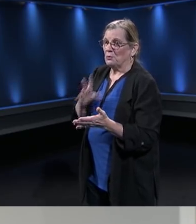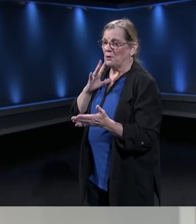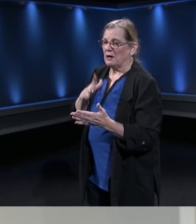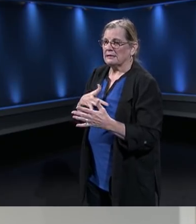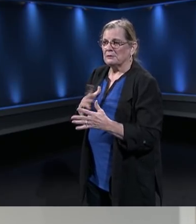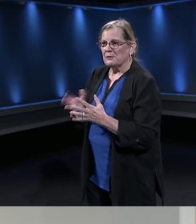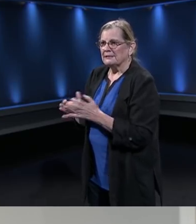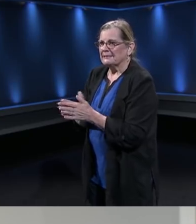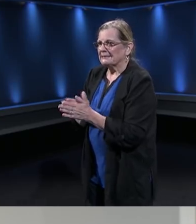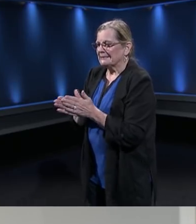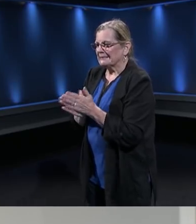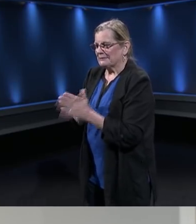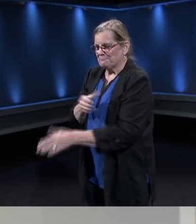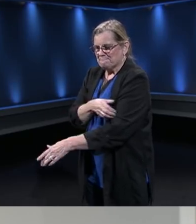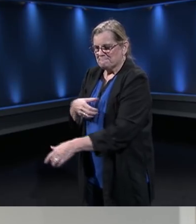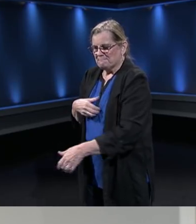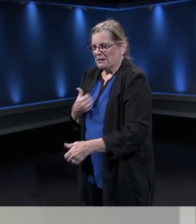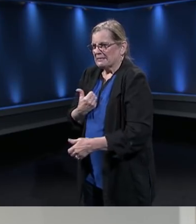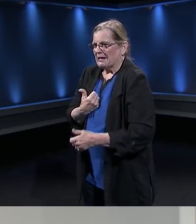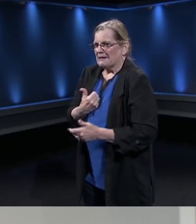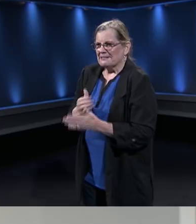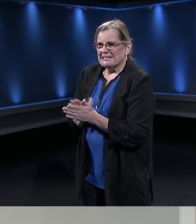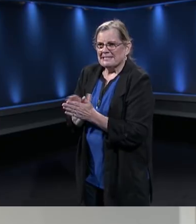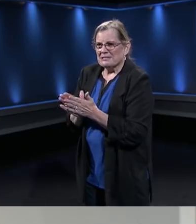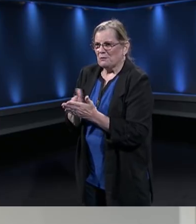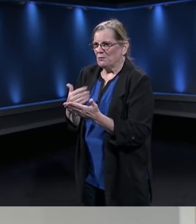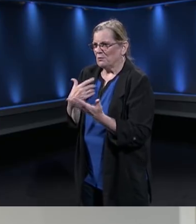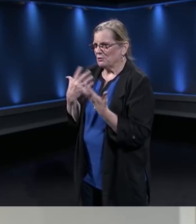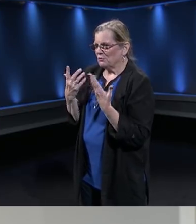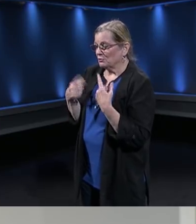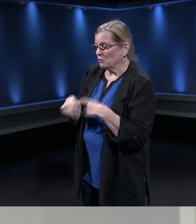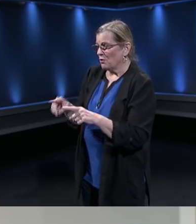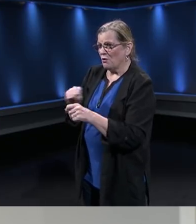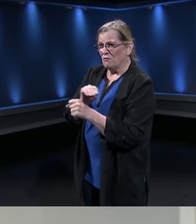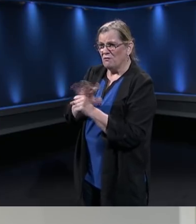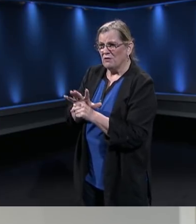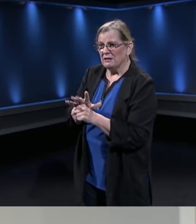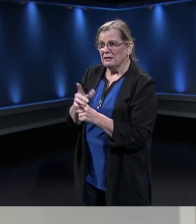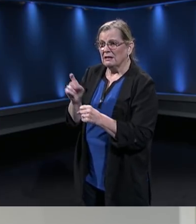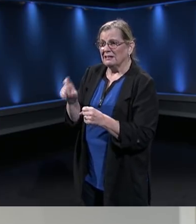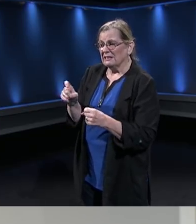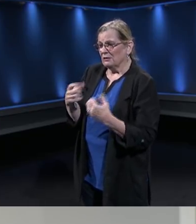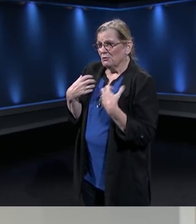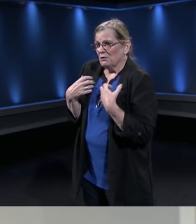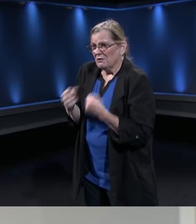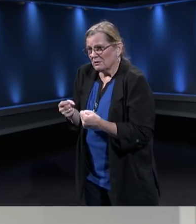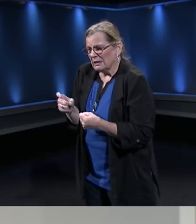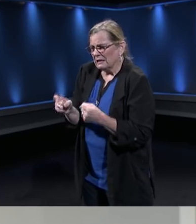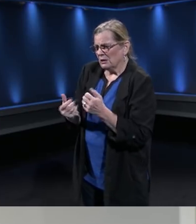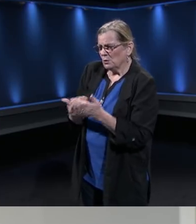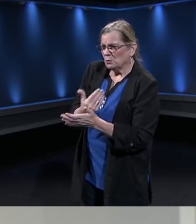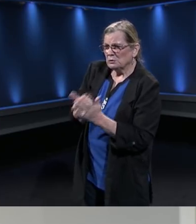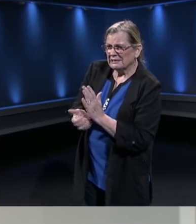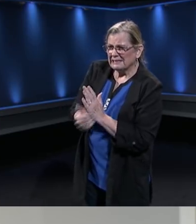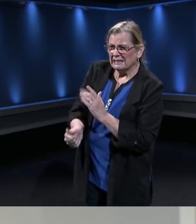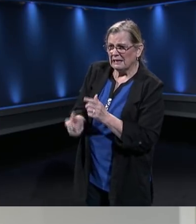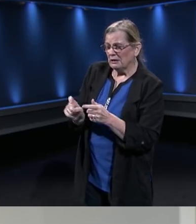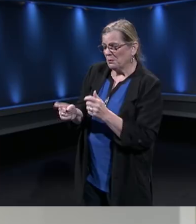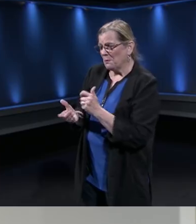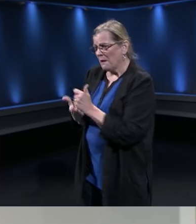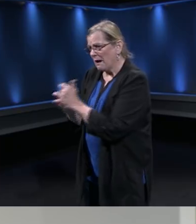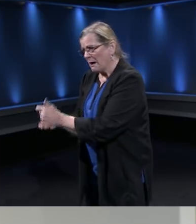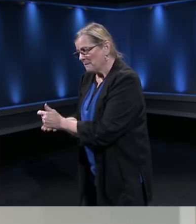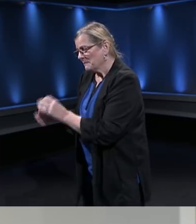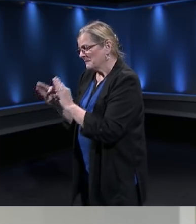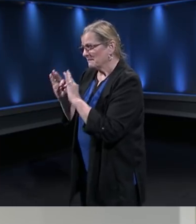in this time of the pandemic, they can learn resilience, they can learn new skills and feel empowered to help a friend, a peer. And so